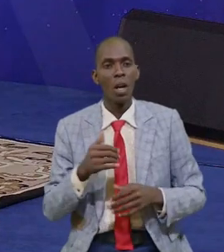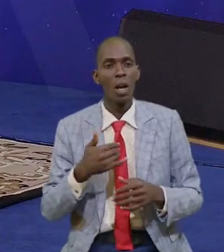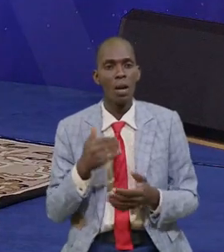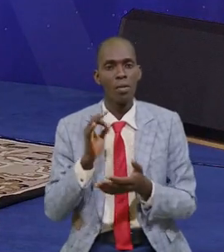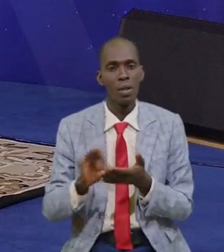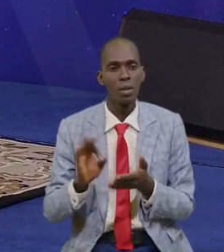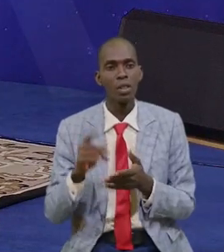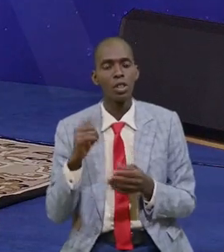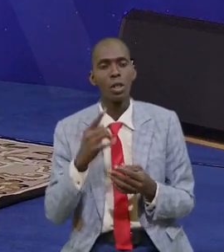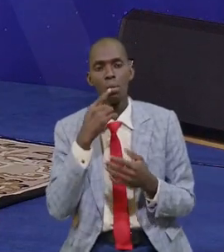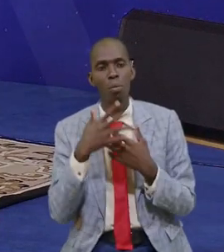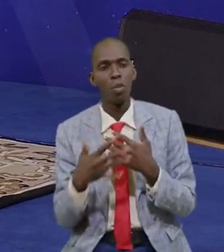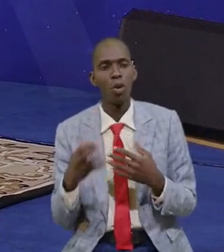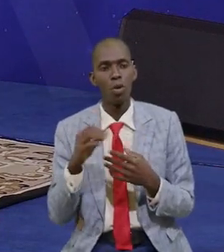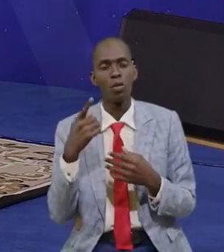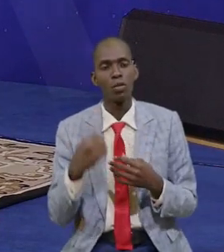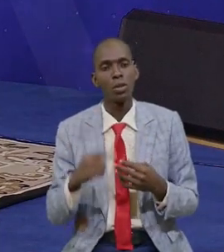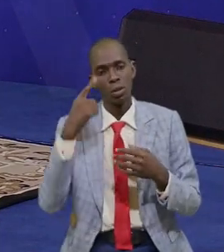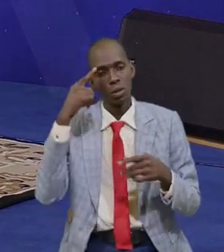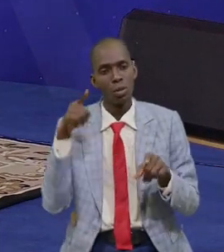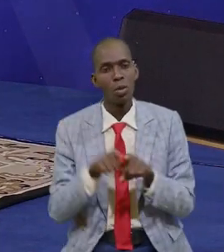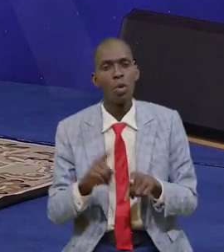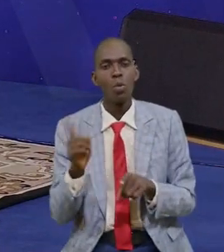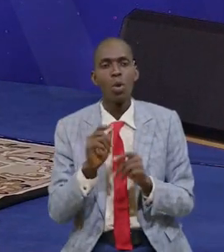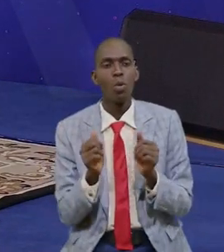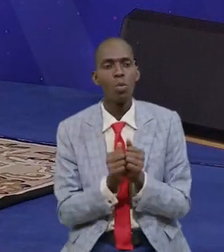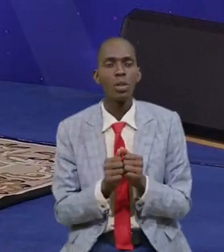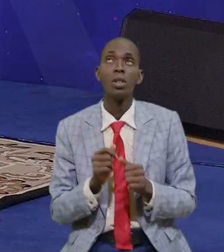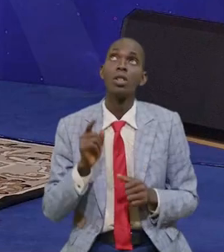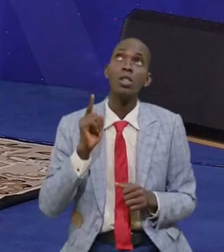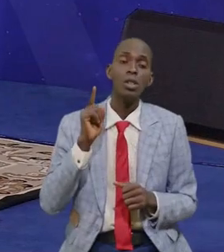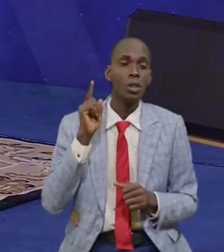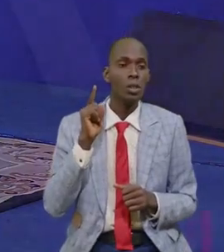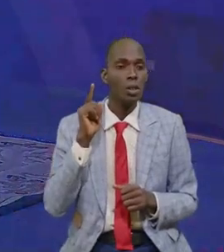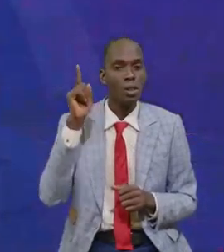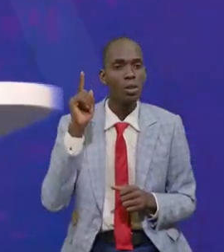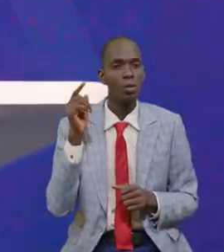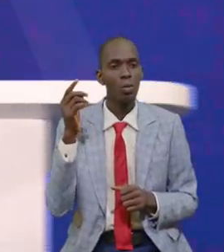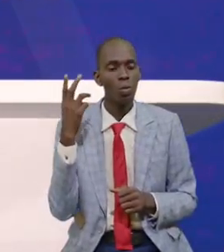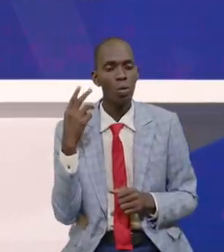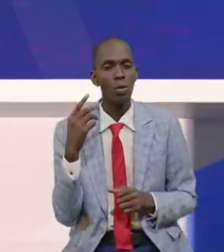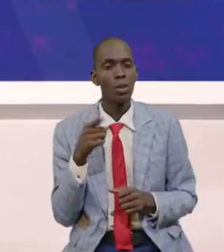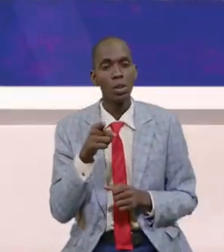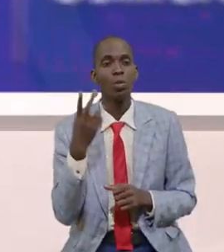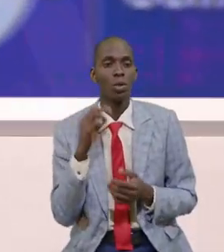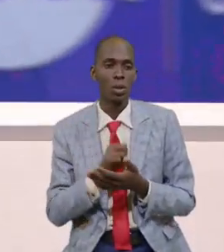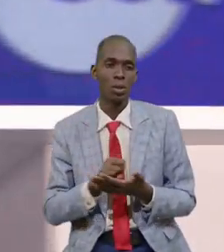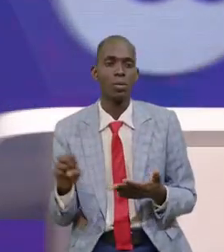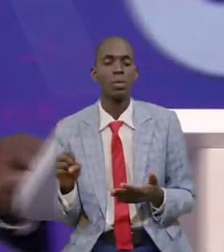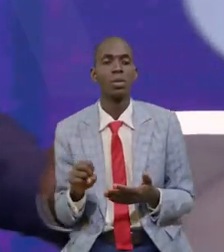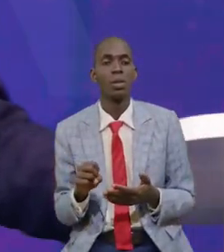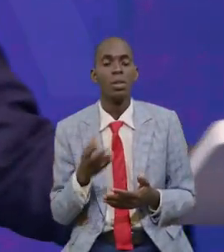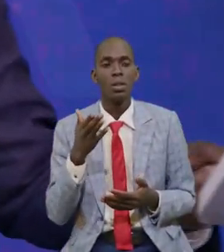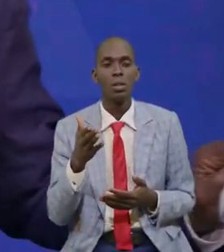covenant wherewith he was sanctified. He was sanctified. It was